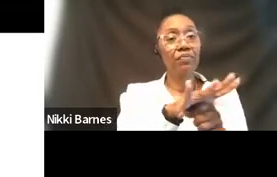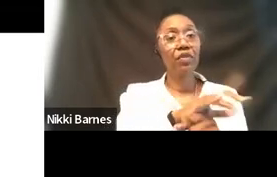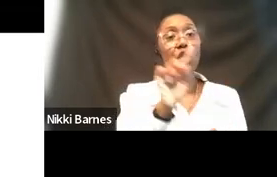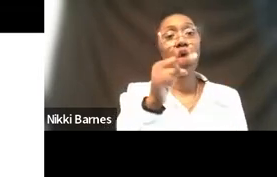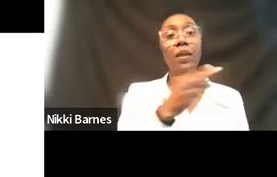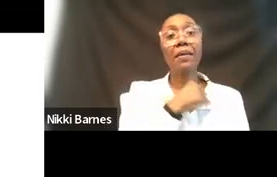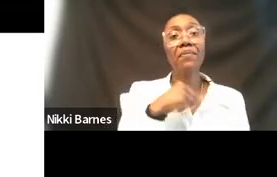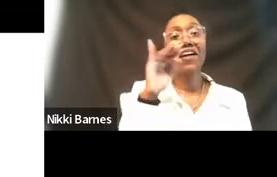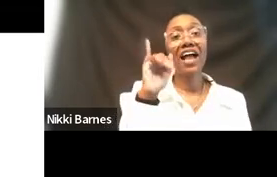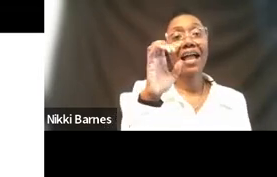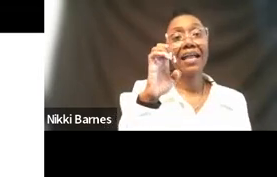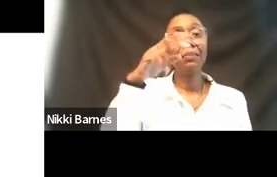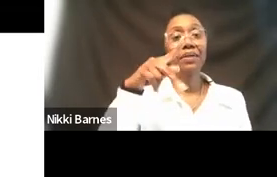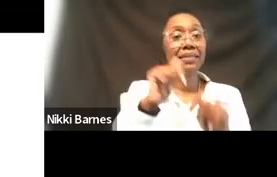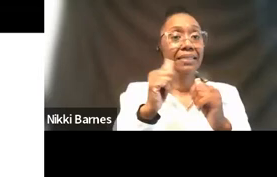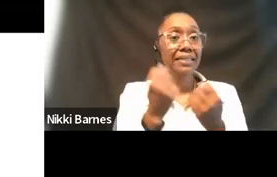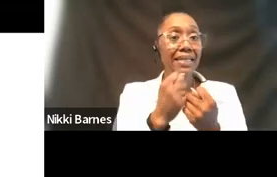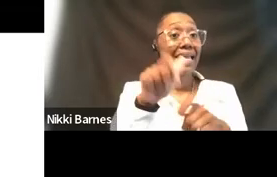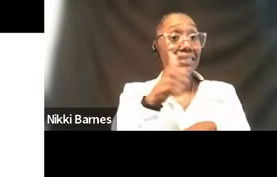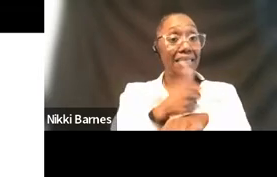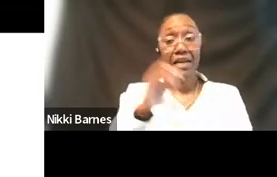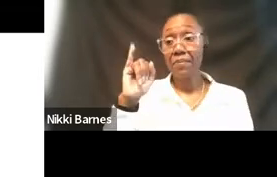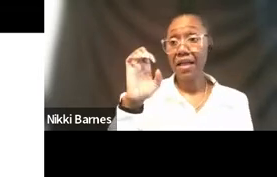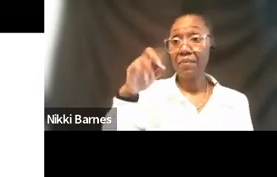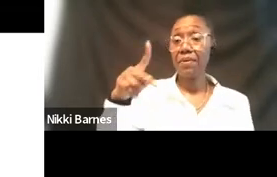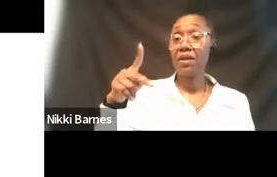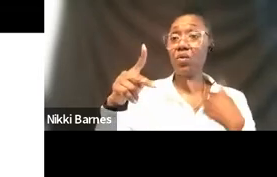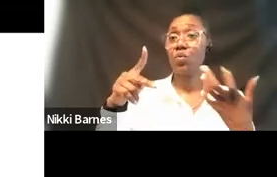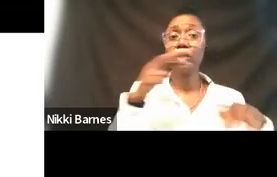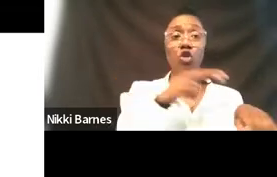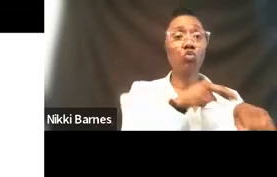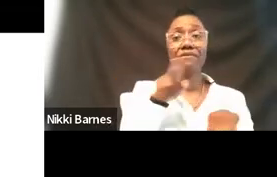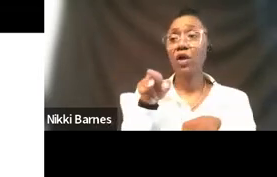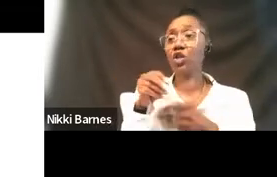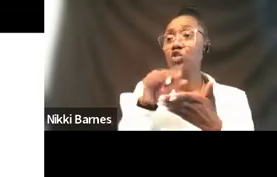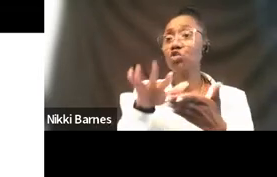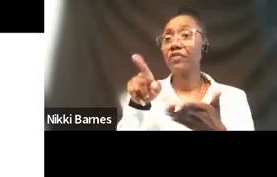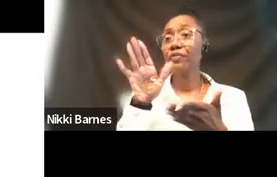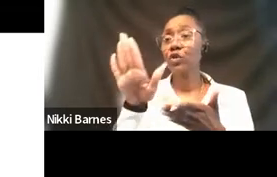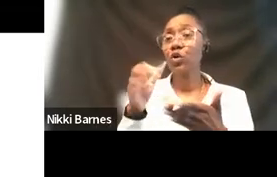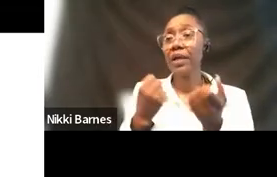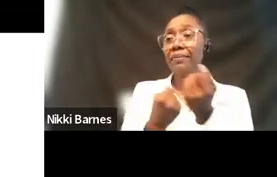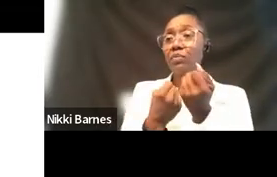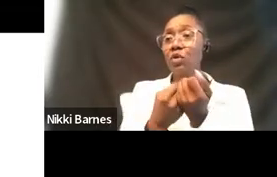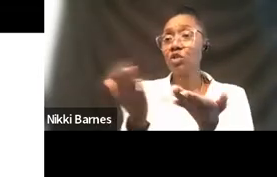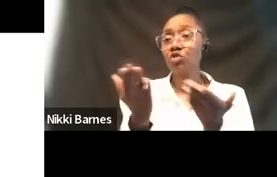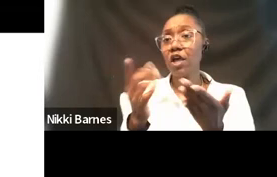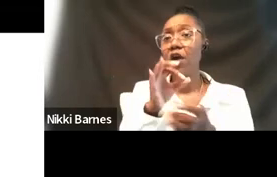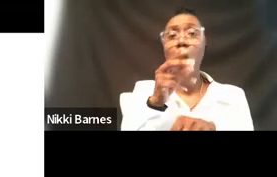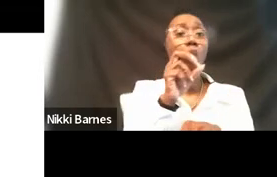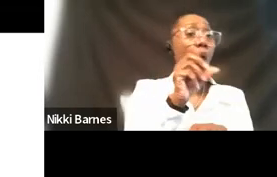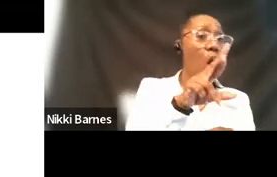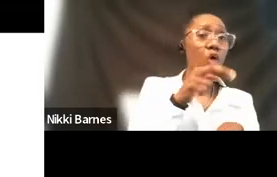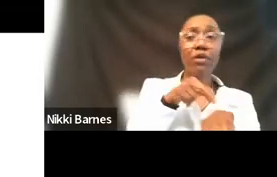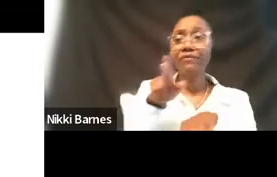team that can both initiate an IEP by saying, hey, we want to refer this student for services or refer them for an evaluation. They